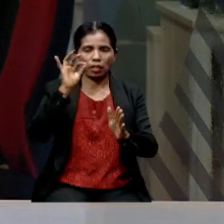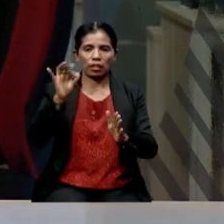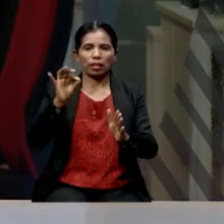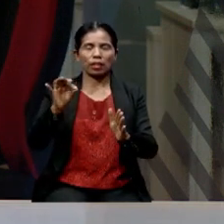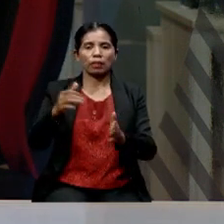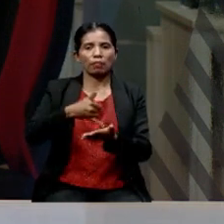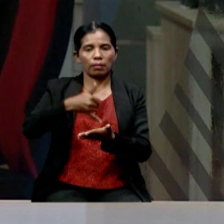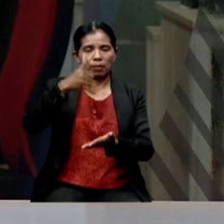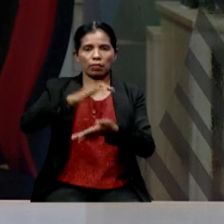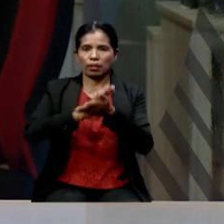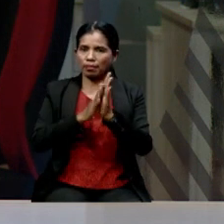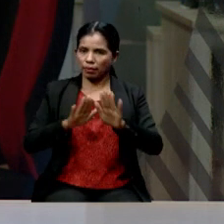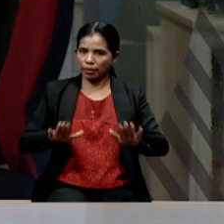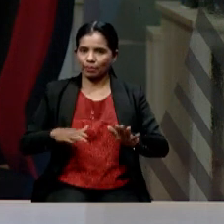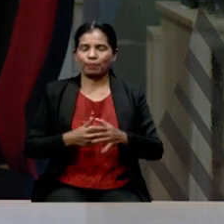Paz.